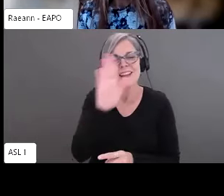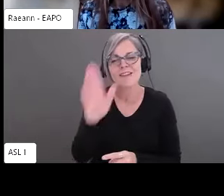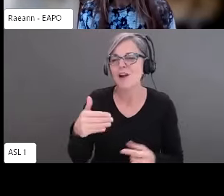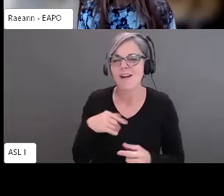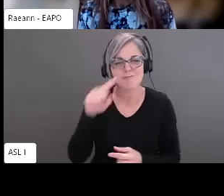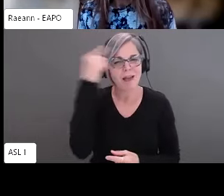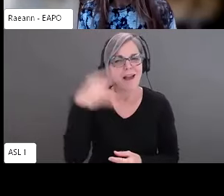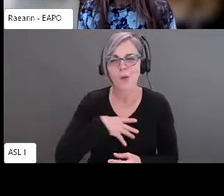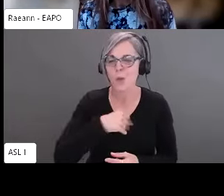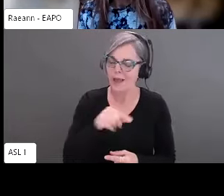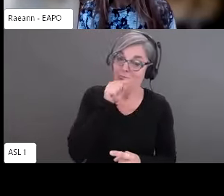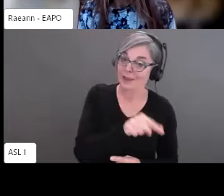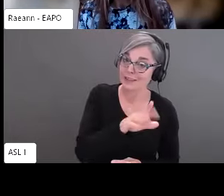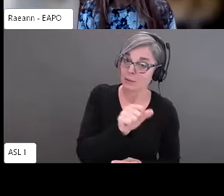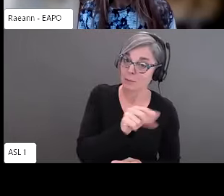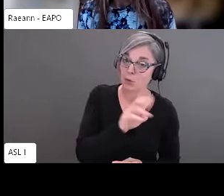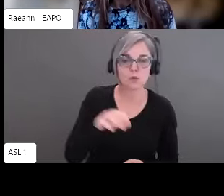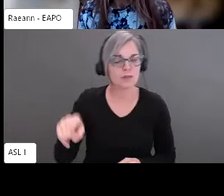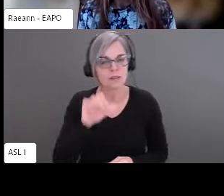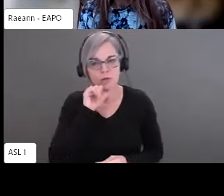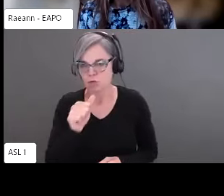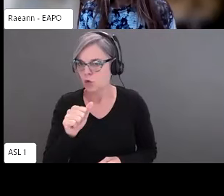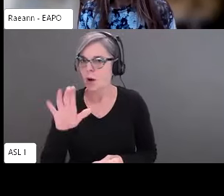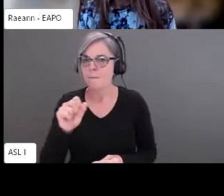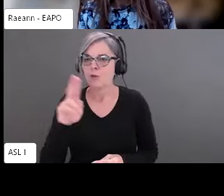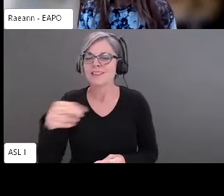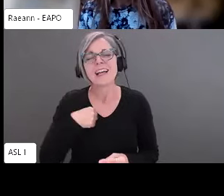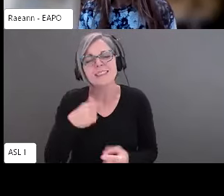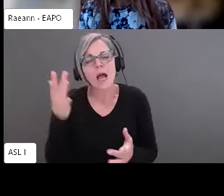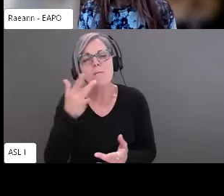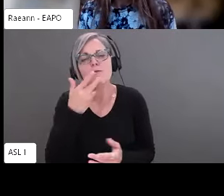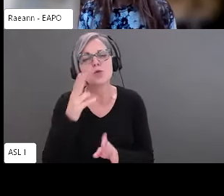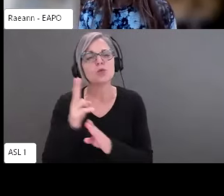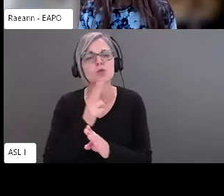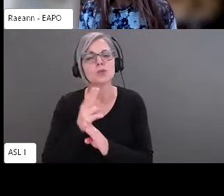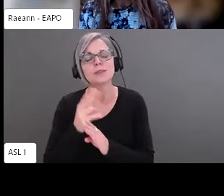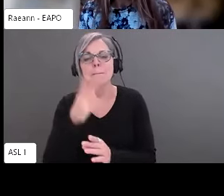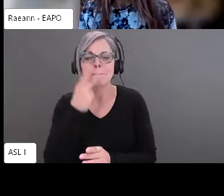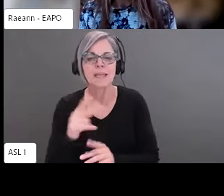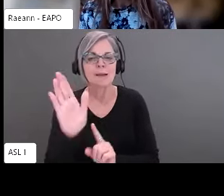again is where I want to know what is the person's functional status, and